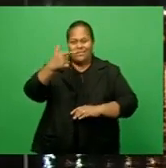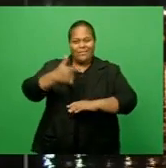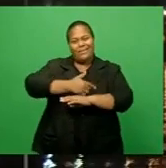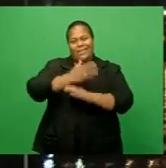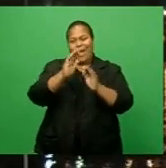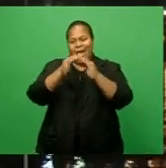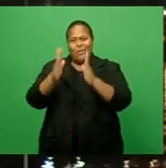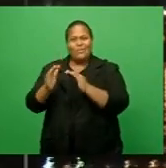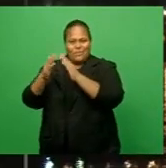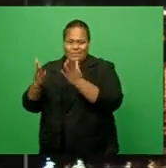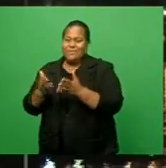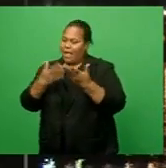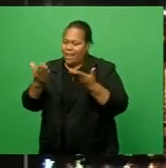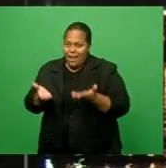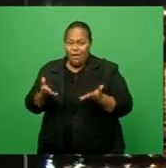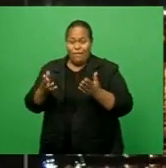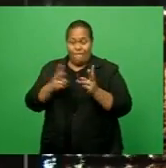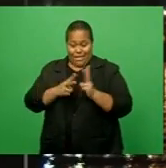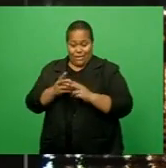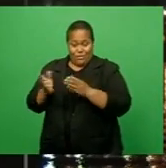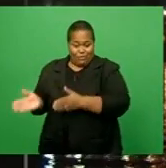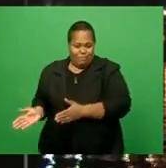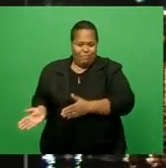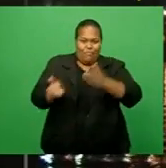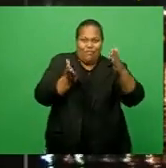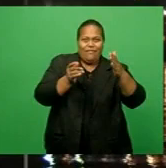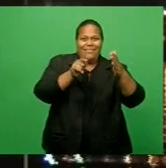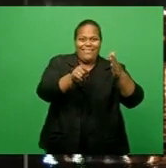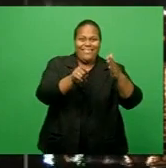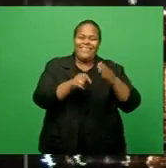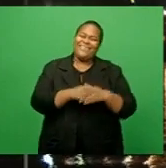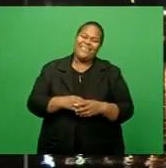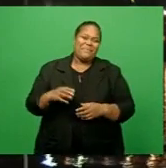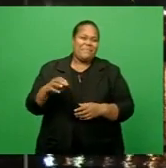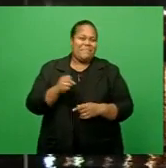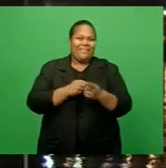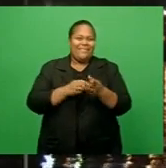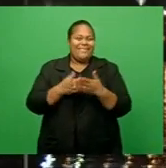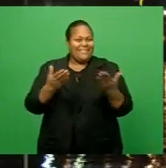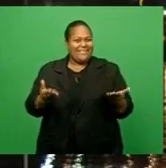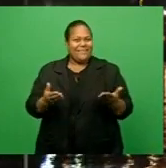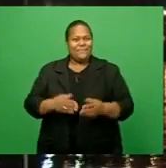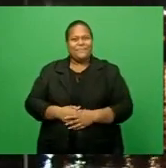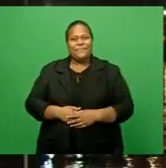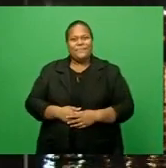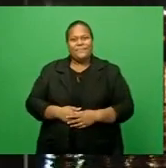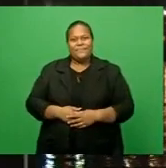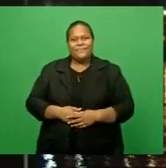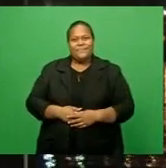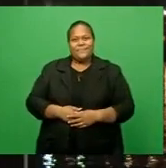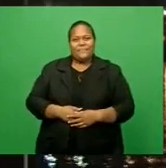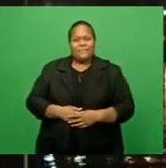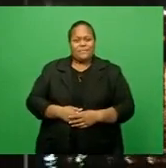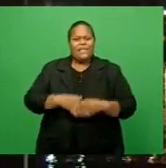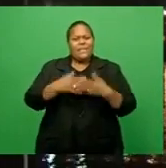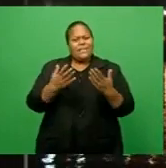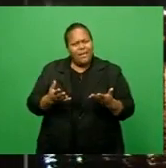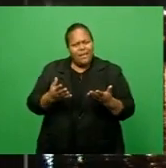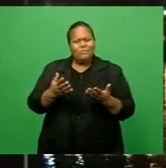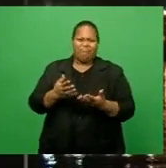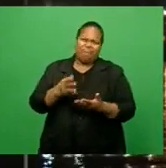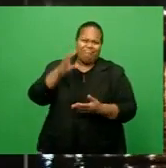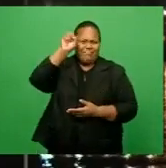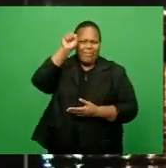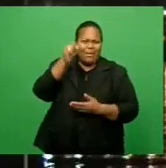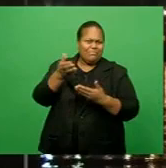of the entire village. Narikoso village representative Kelepi Saukitonga says it's a bittersweet moment as the pilot